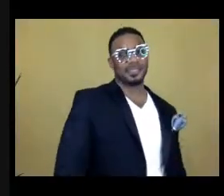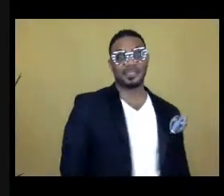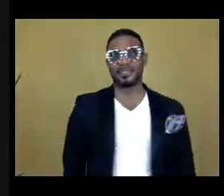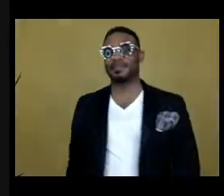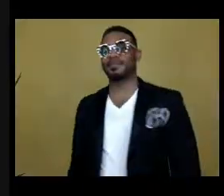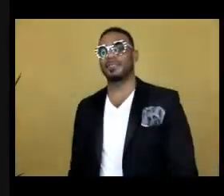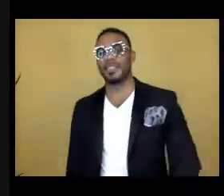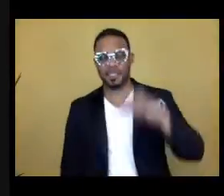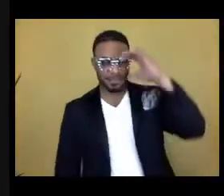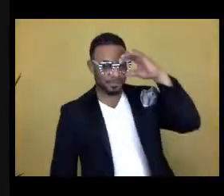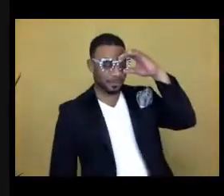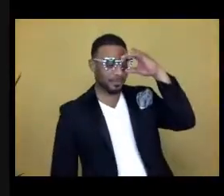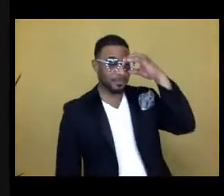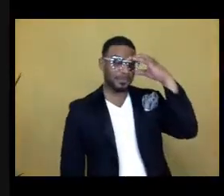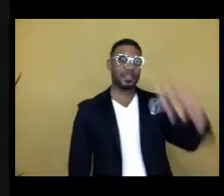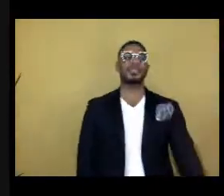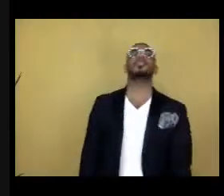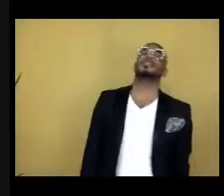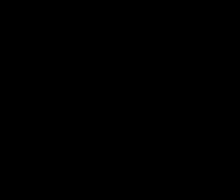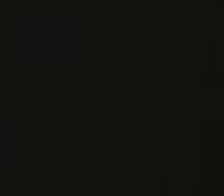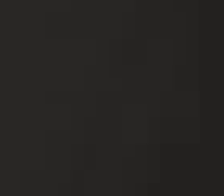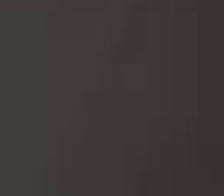affair.